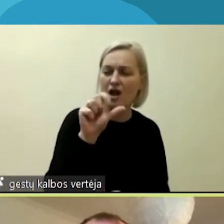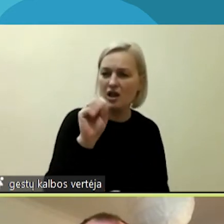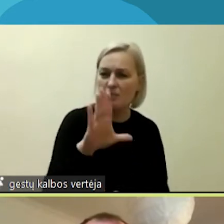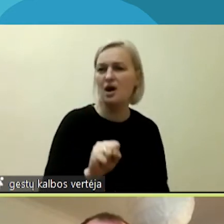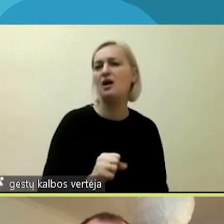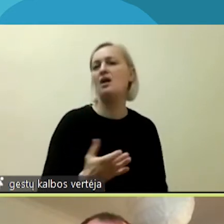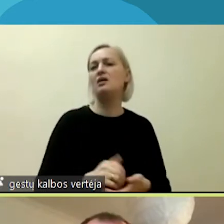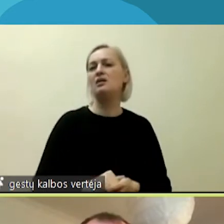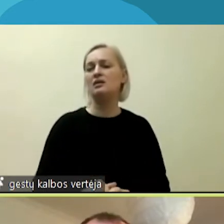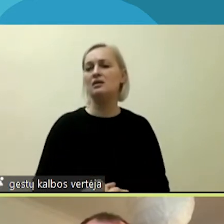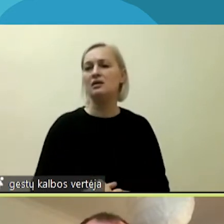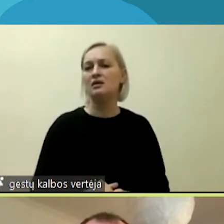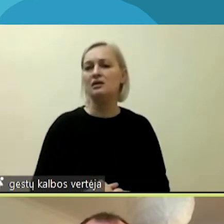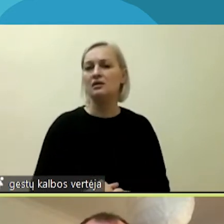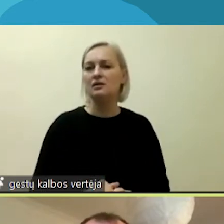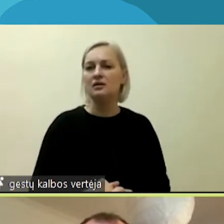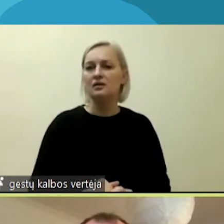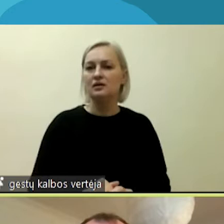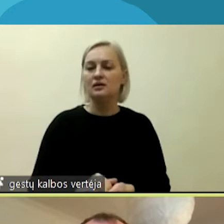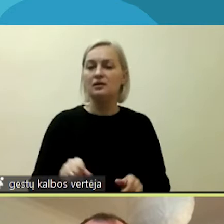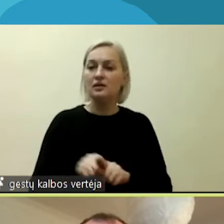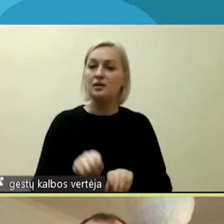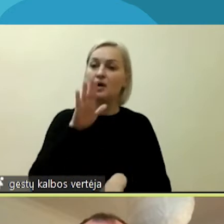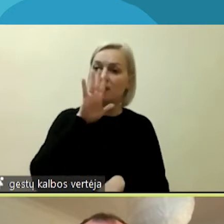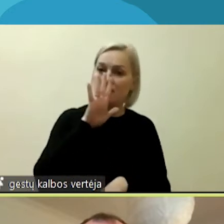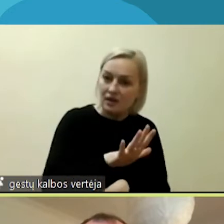breakdown of the type of hate crime that people have experienced.